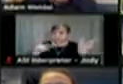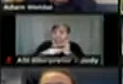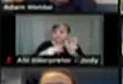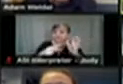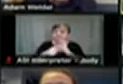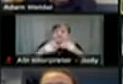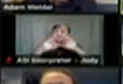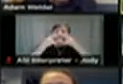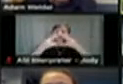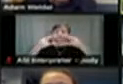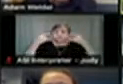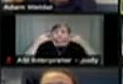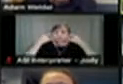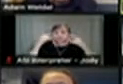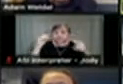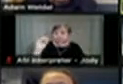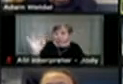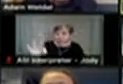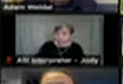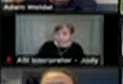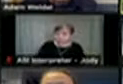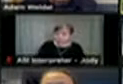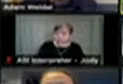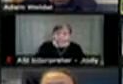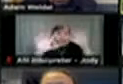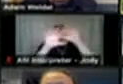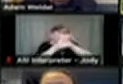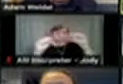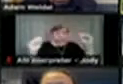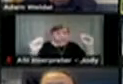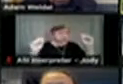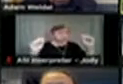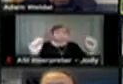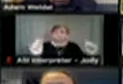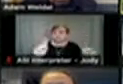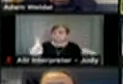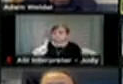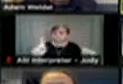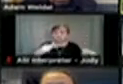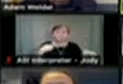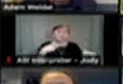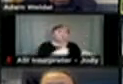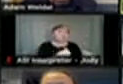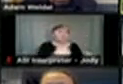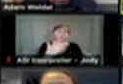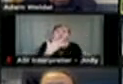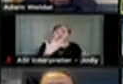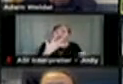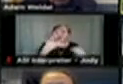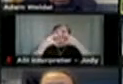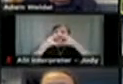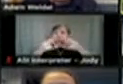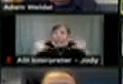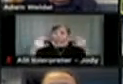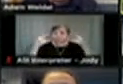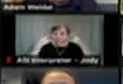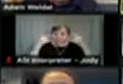I would actually prefer for them to wear the mask inside, indoors, even during physical education,